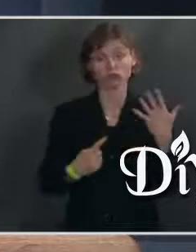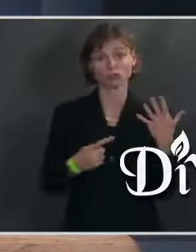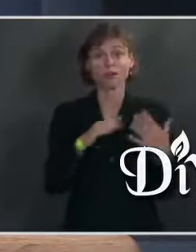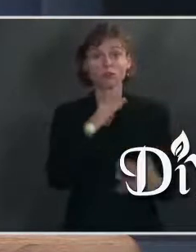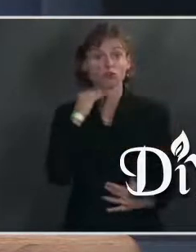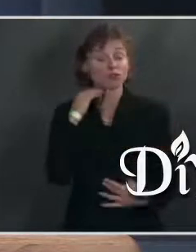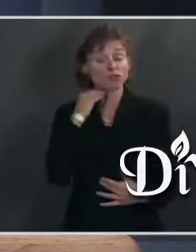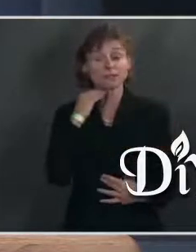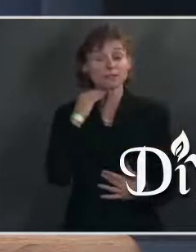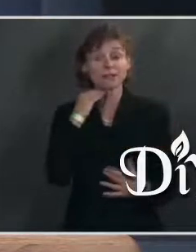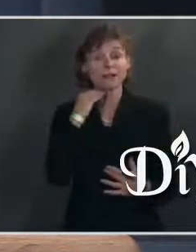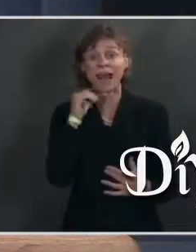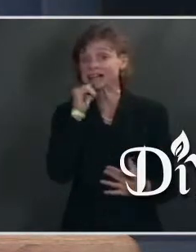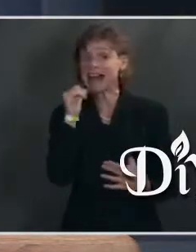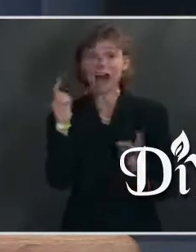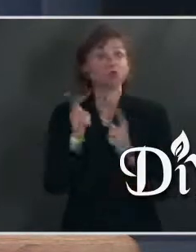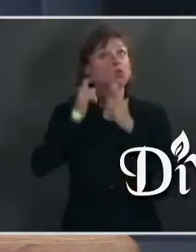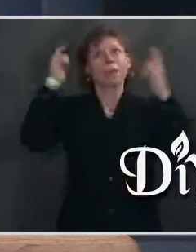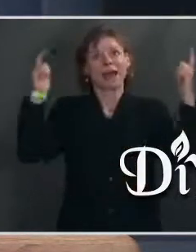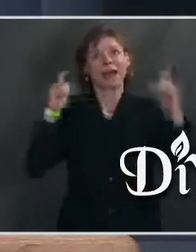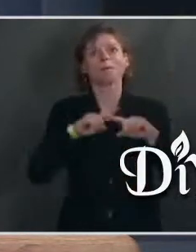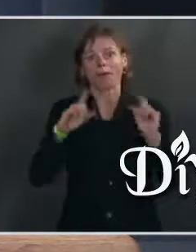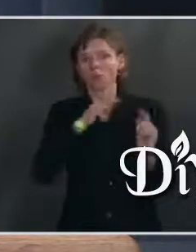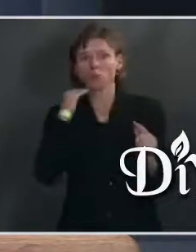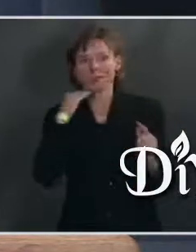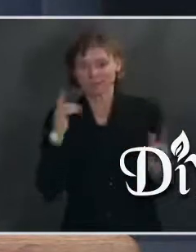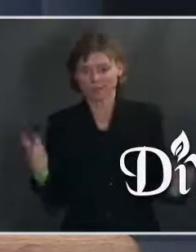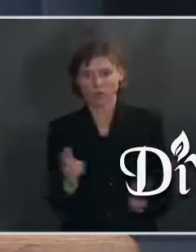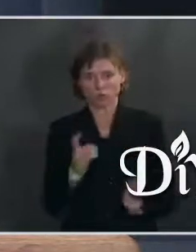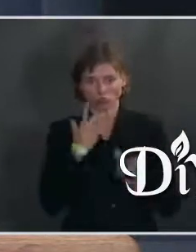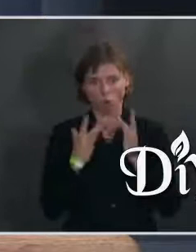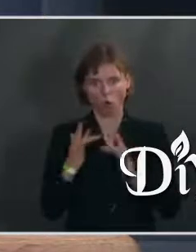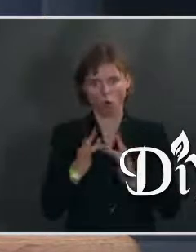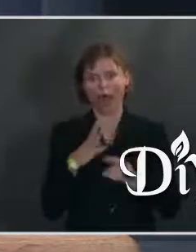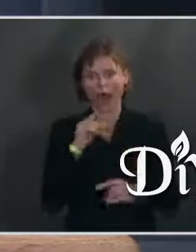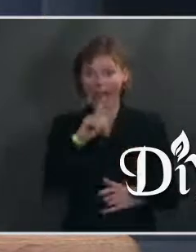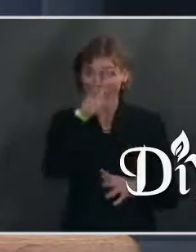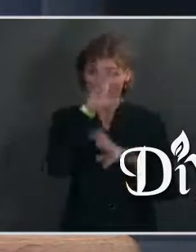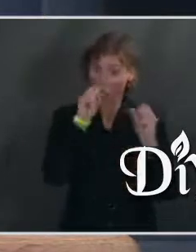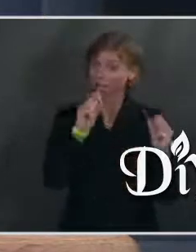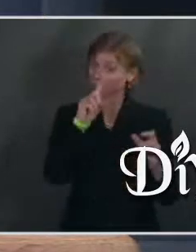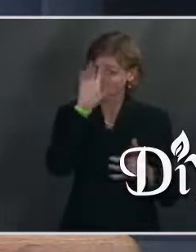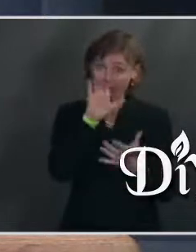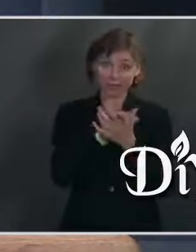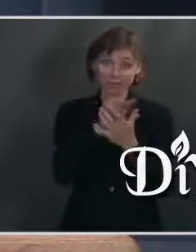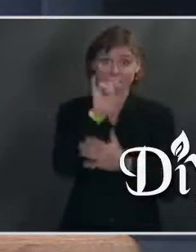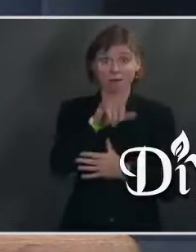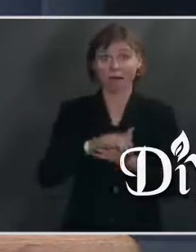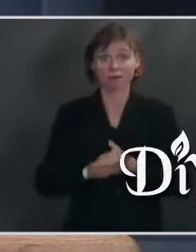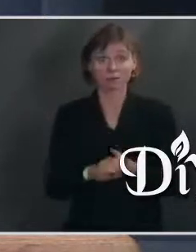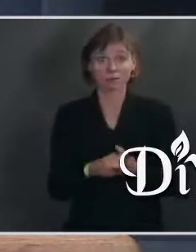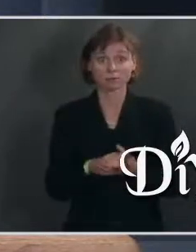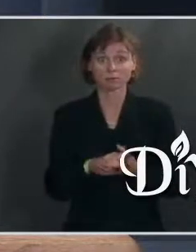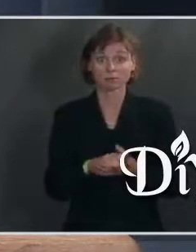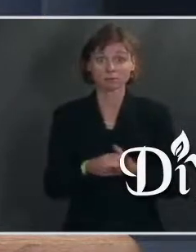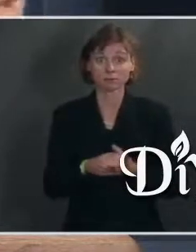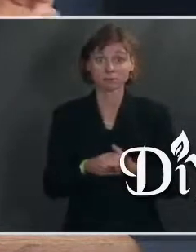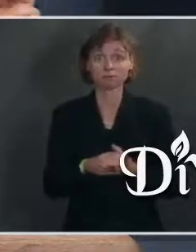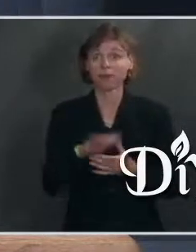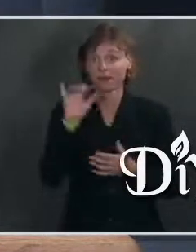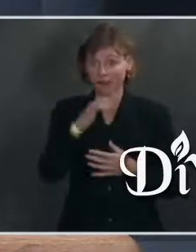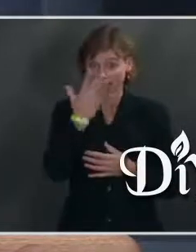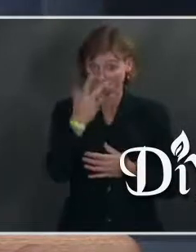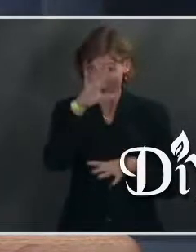going too big. It is going too small. That continues to be his belief, and that's why he supports the efforts